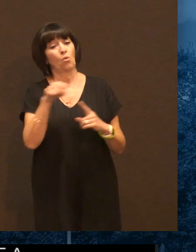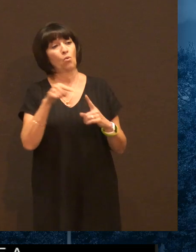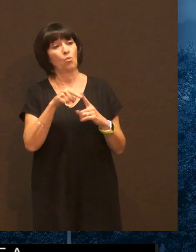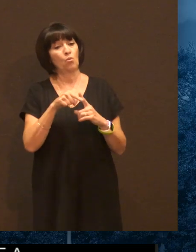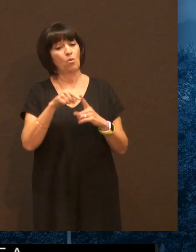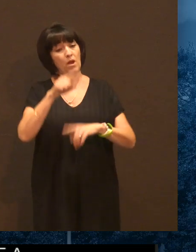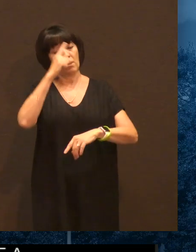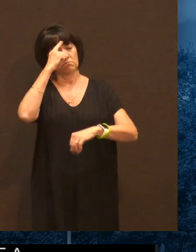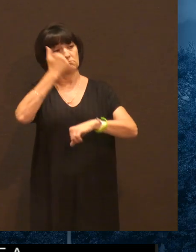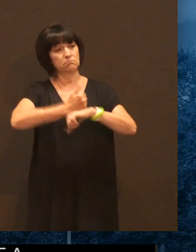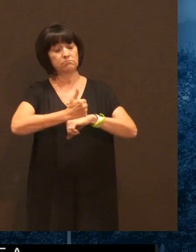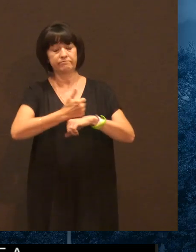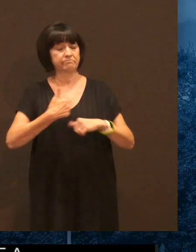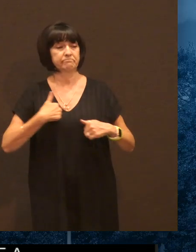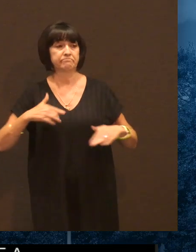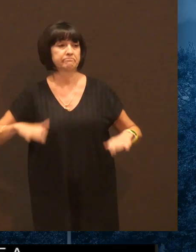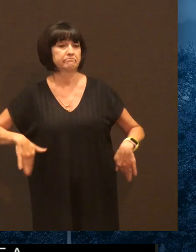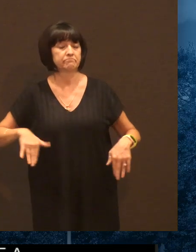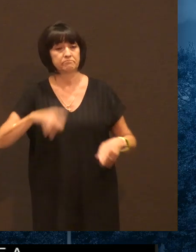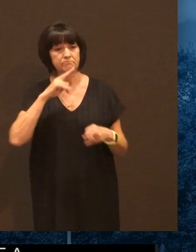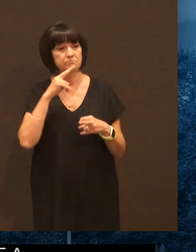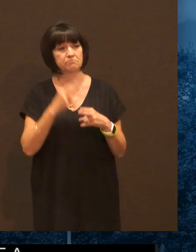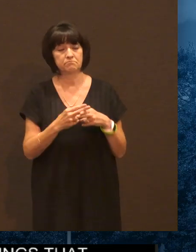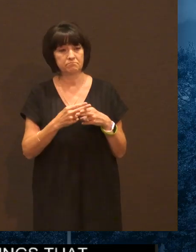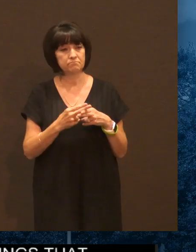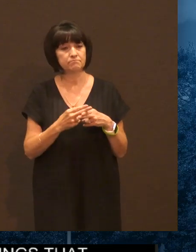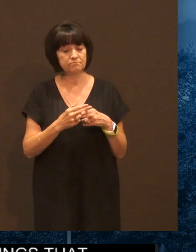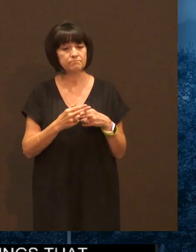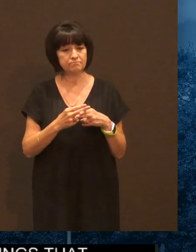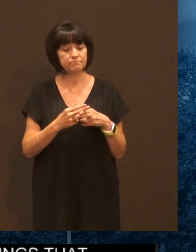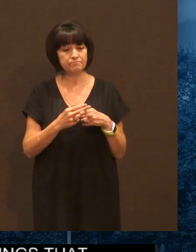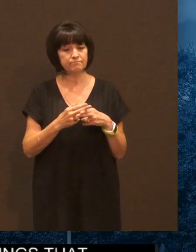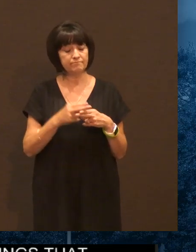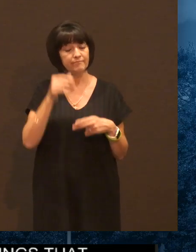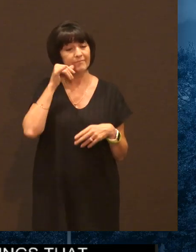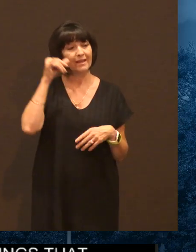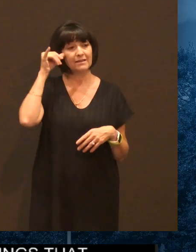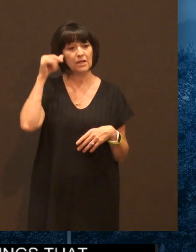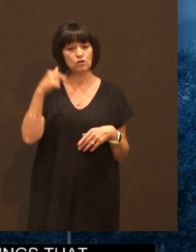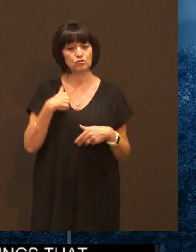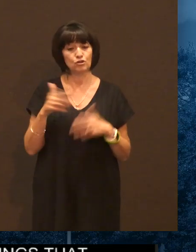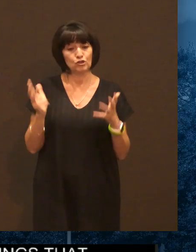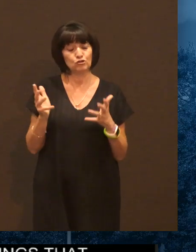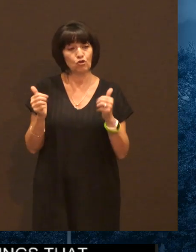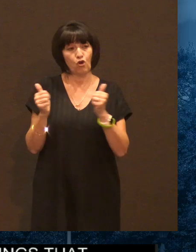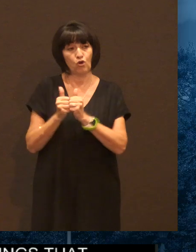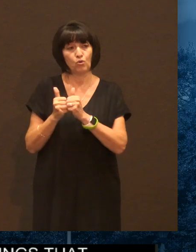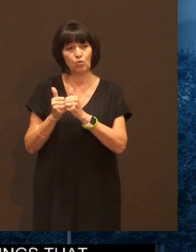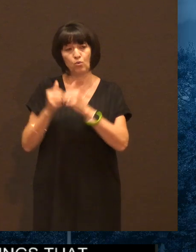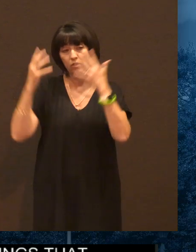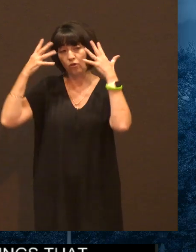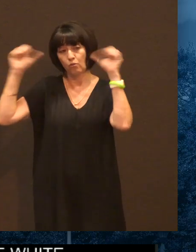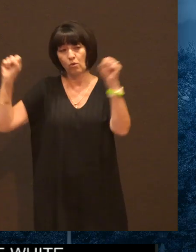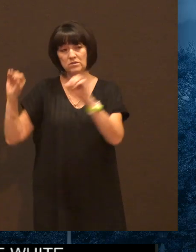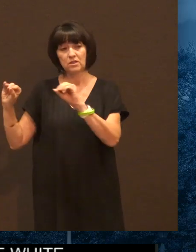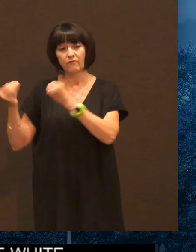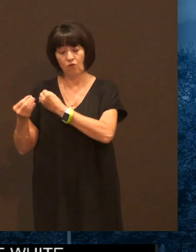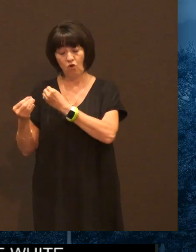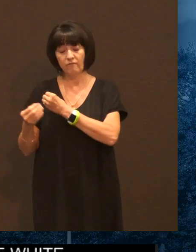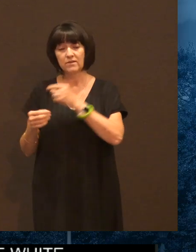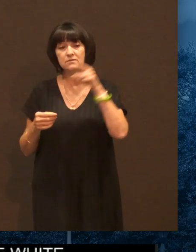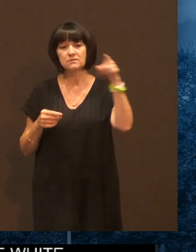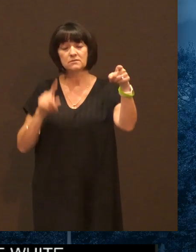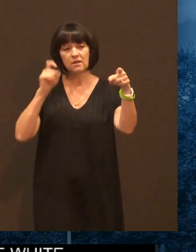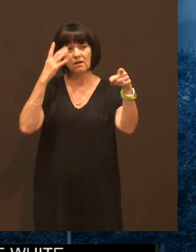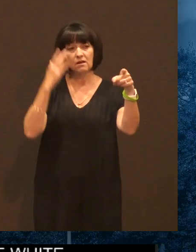mentioned, scenarios that was mentioned on the White House call yesterday by the governor of Texas, by the